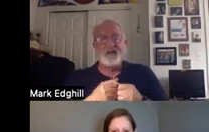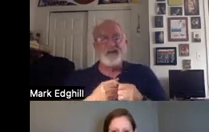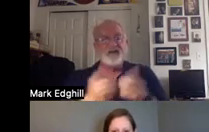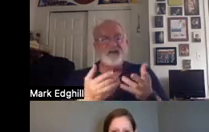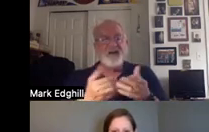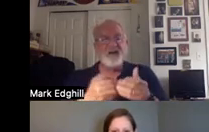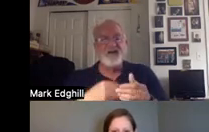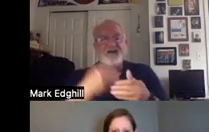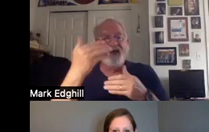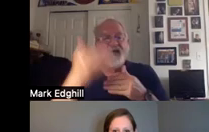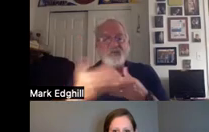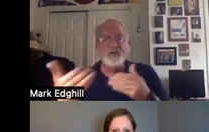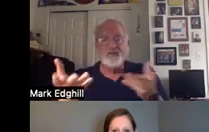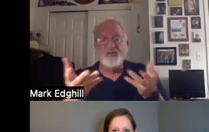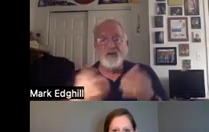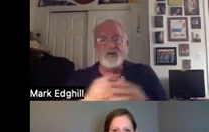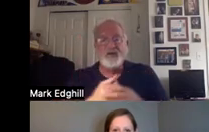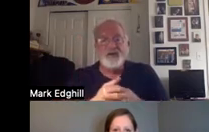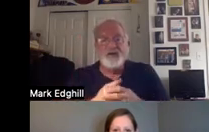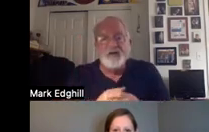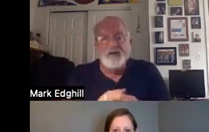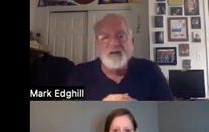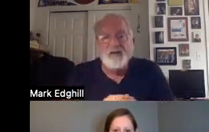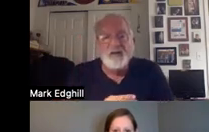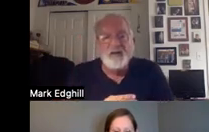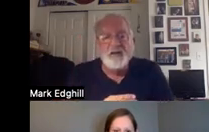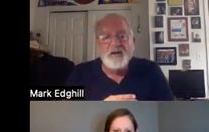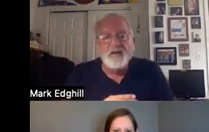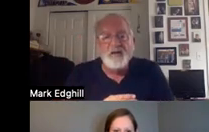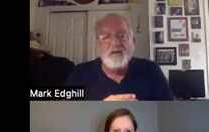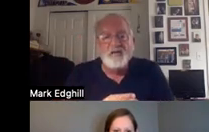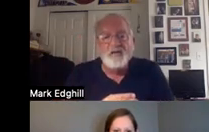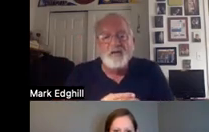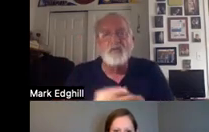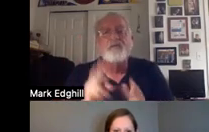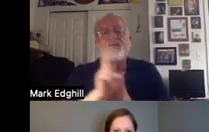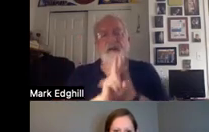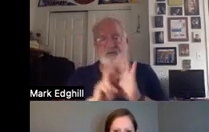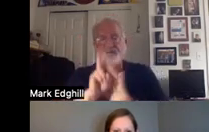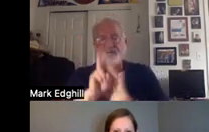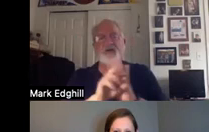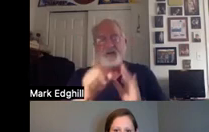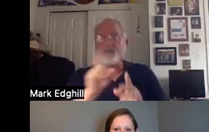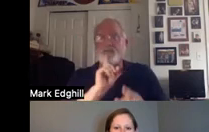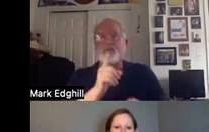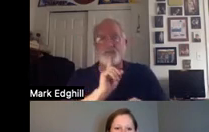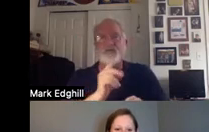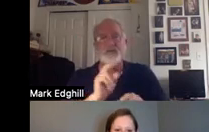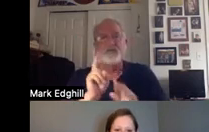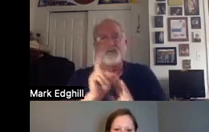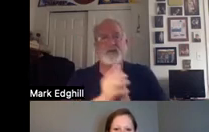Okay. And another one. Okay. And then the next one. These are videos. Okay.